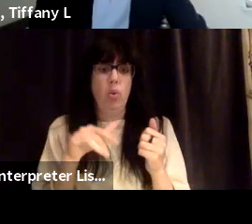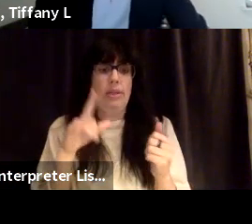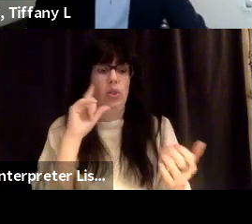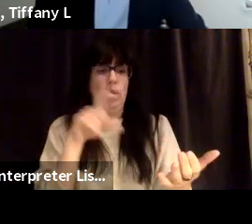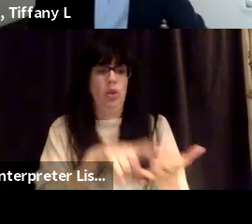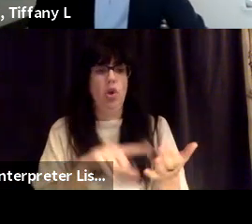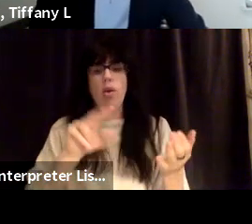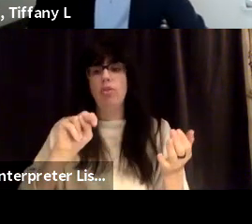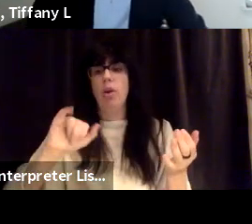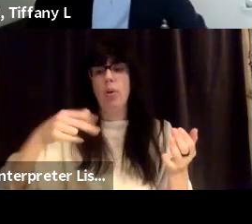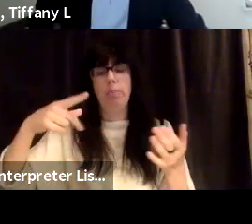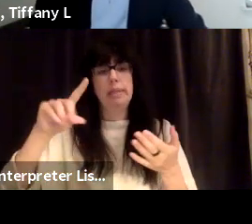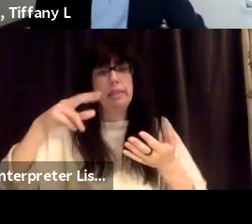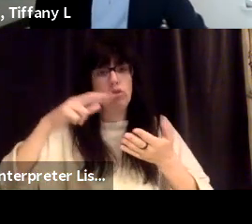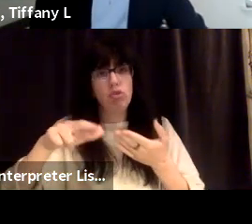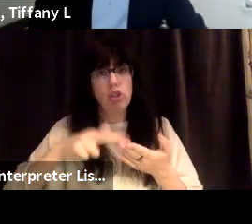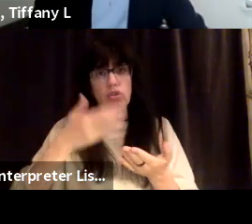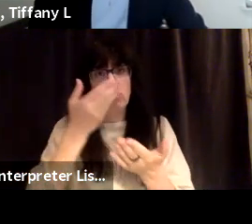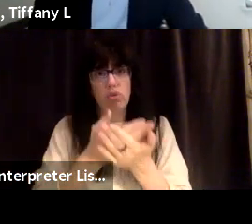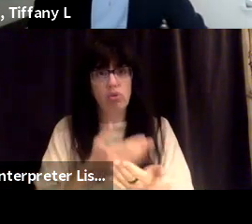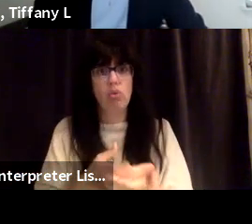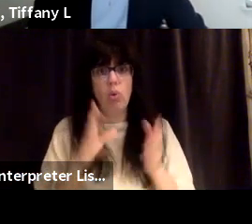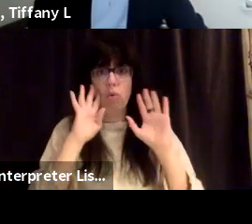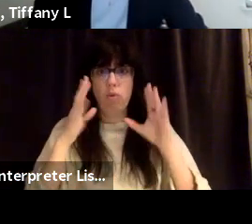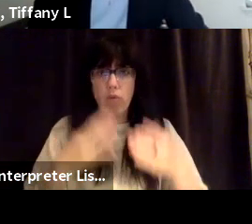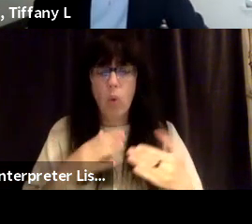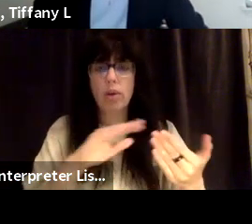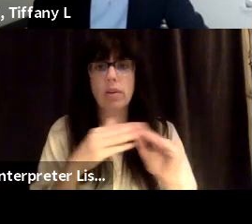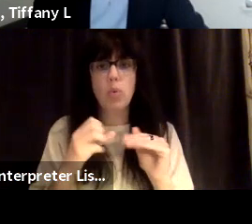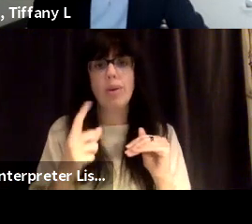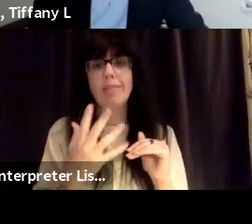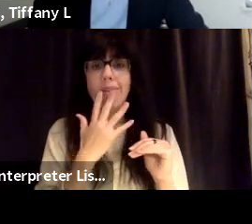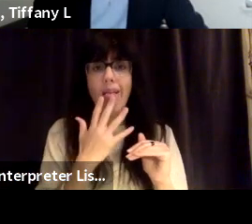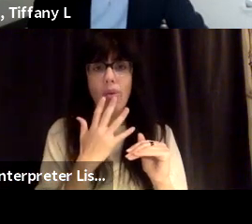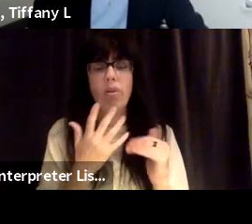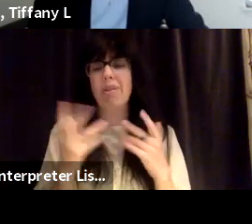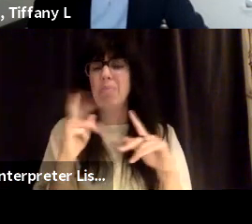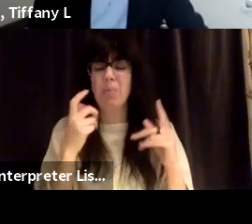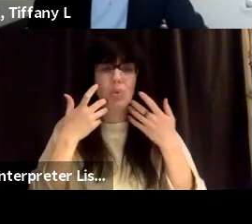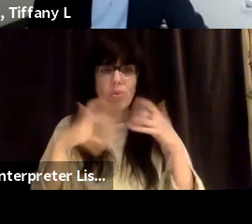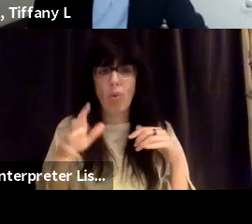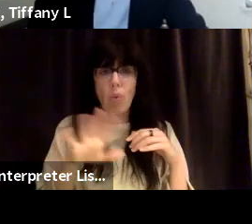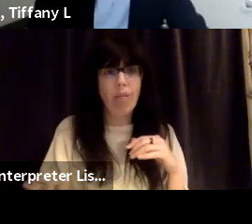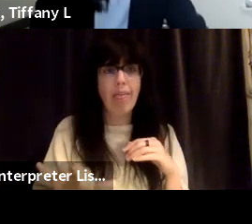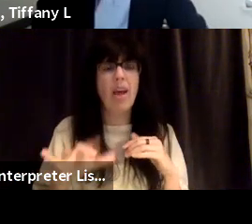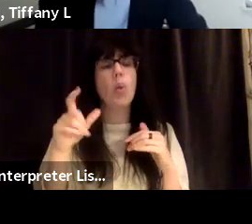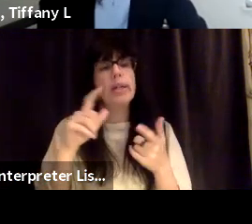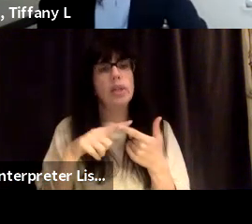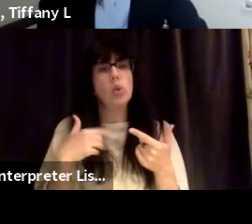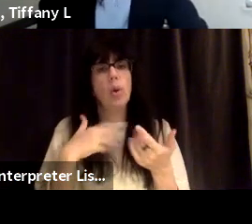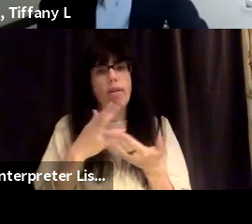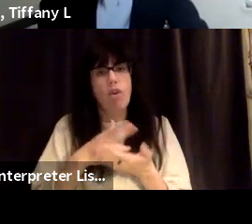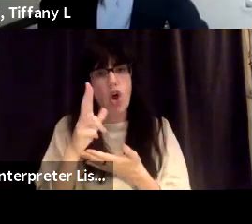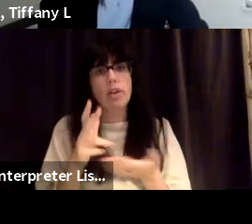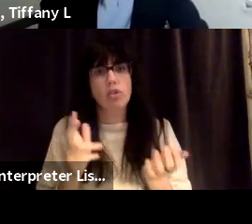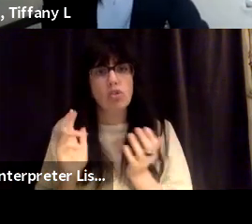and research show this has targeted communities of color. And I don't think anyone wants that. And I think we have to kind of really have honest conversations about the